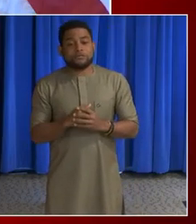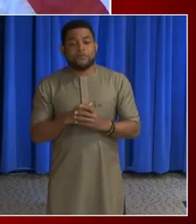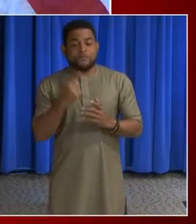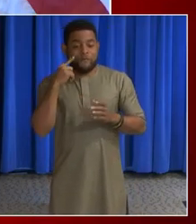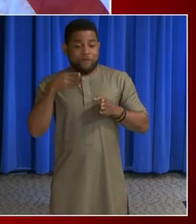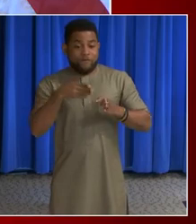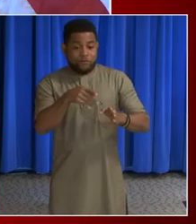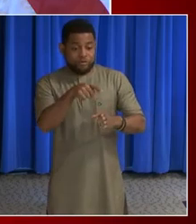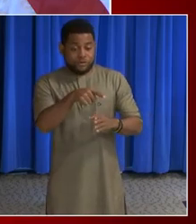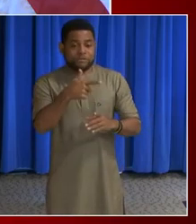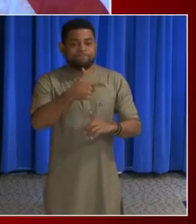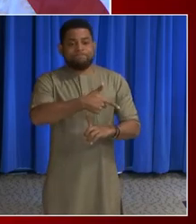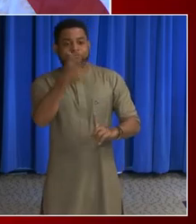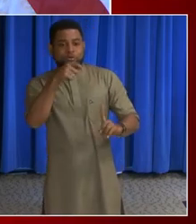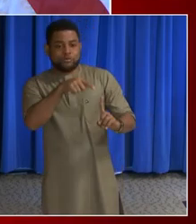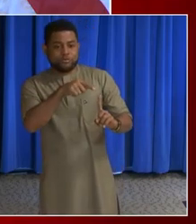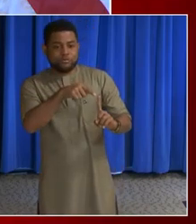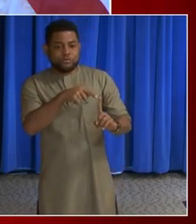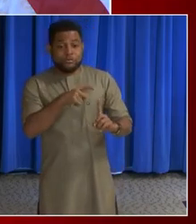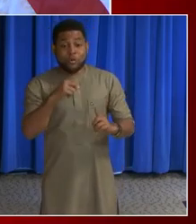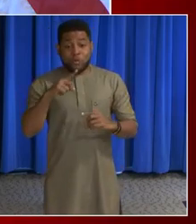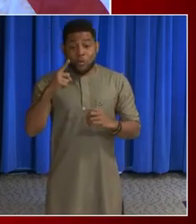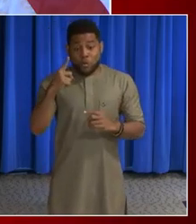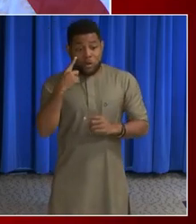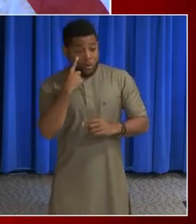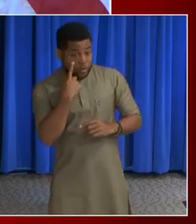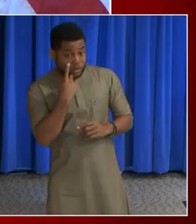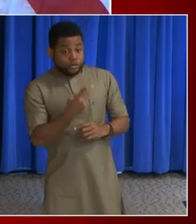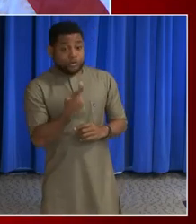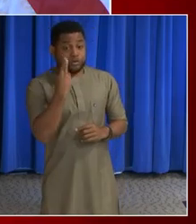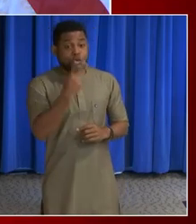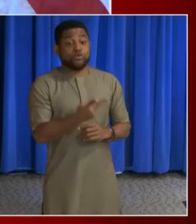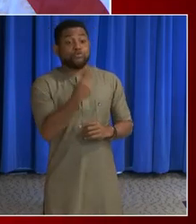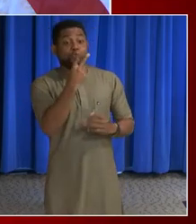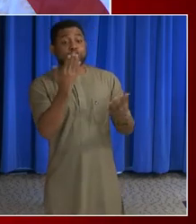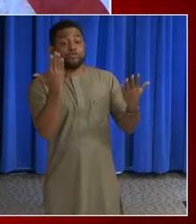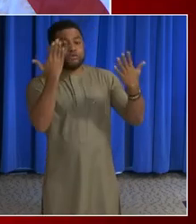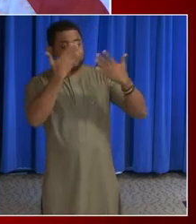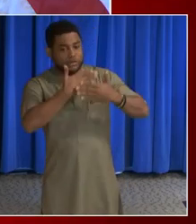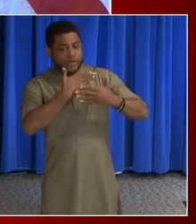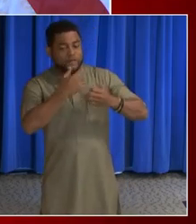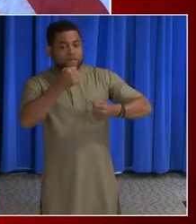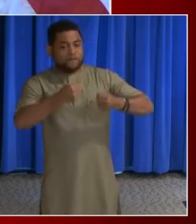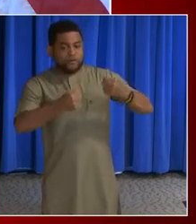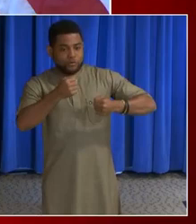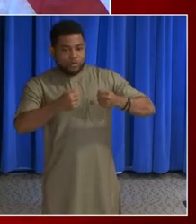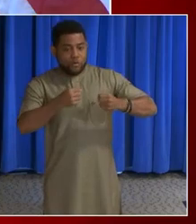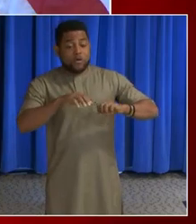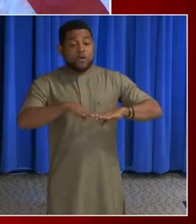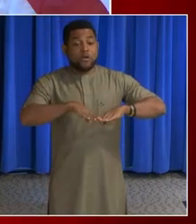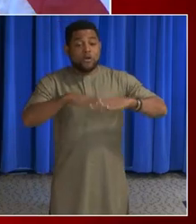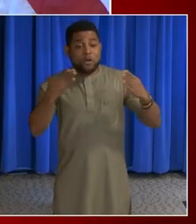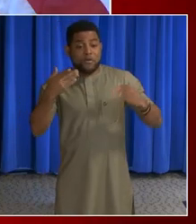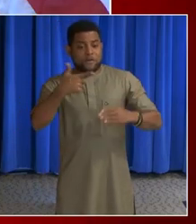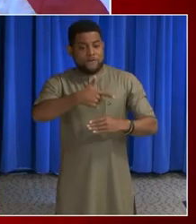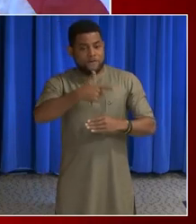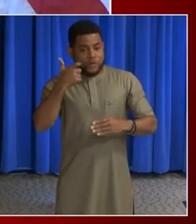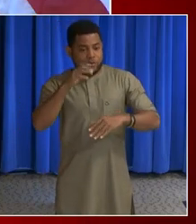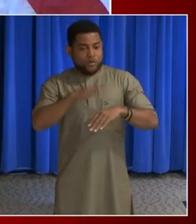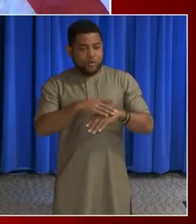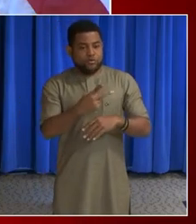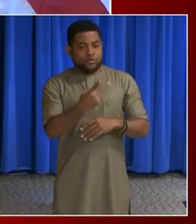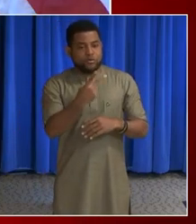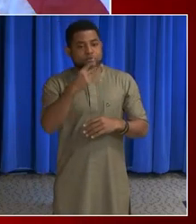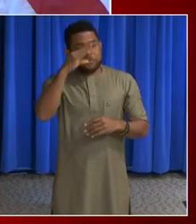witness stated that two dark-colored vehicles opened fire on a group of males in the block. Officers located